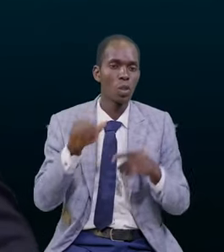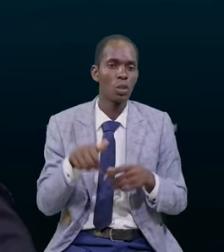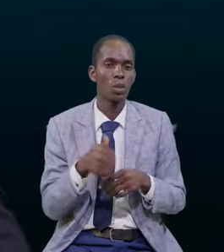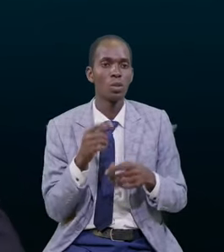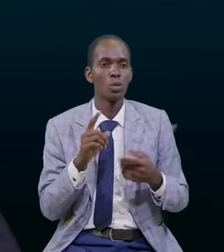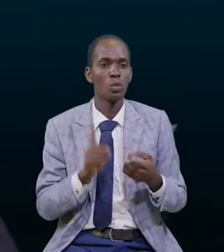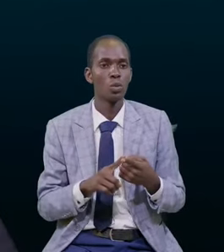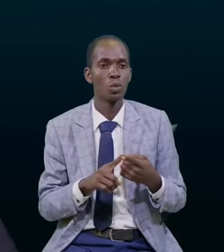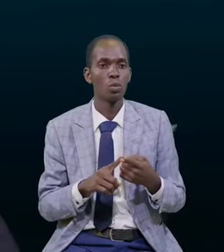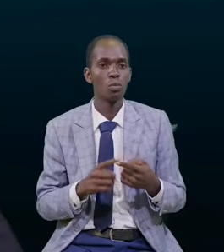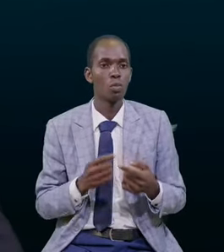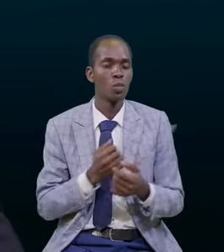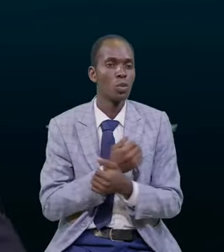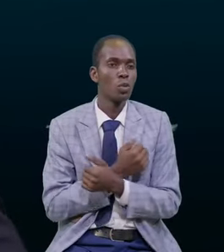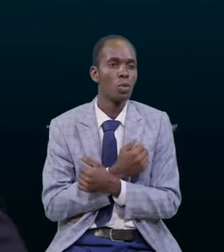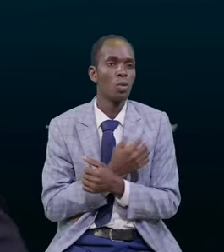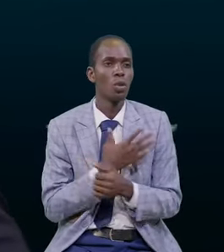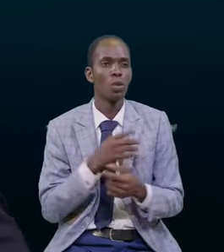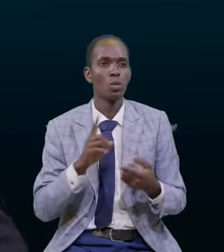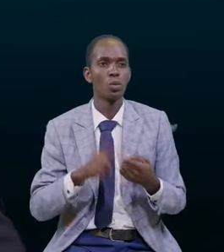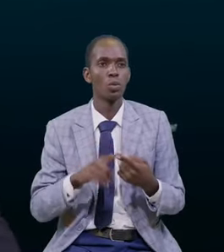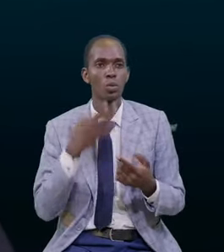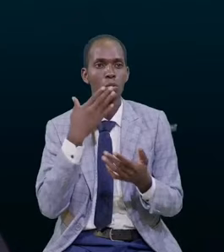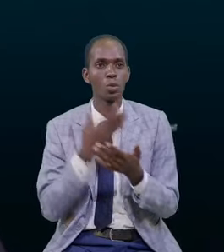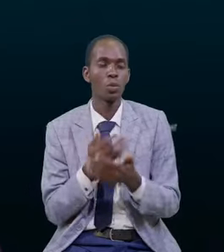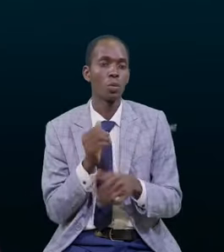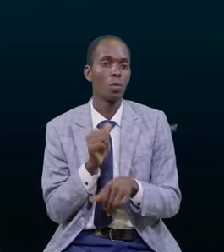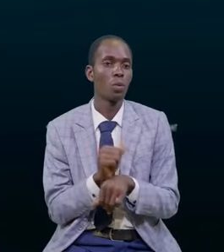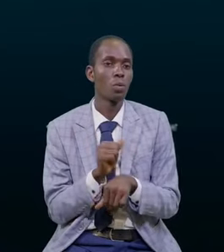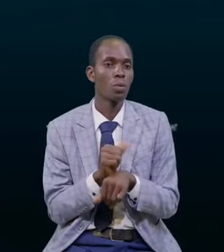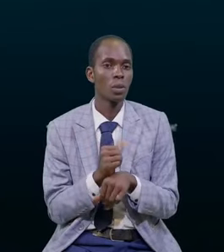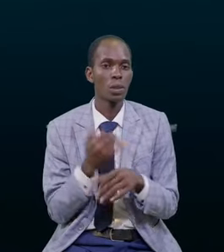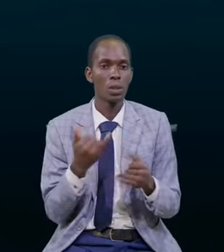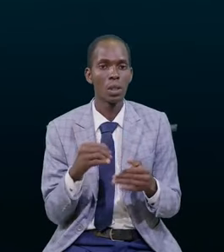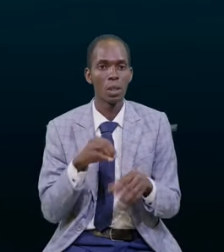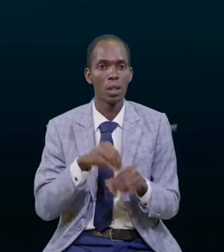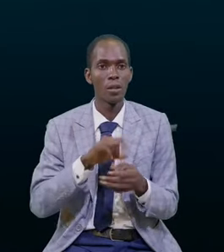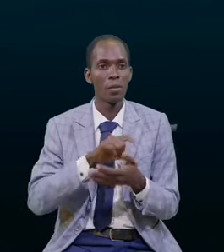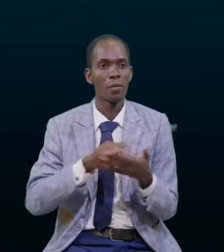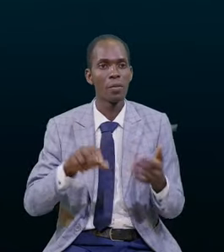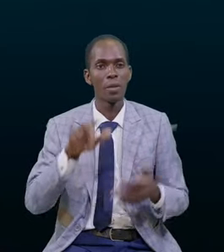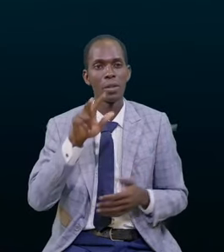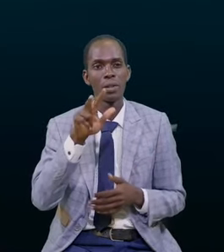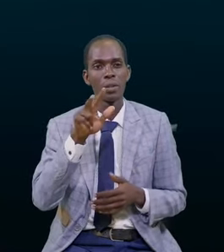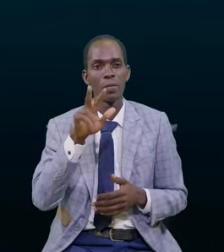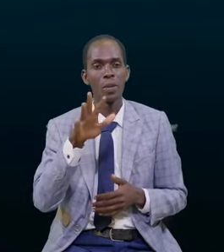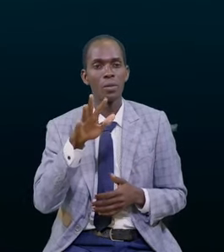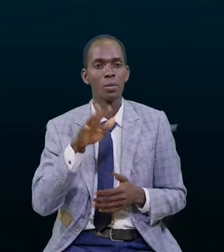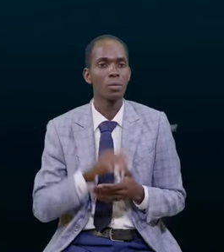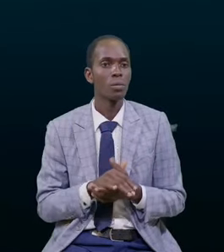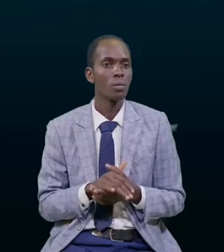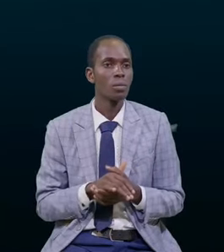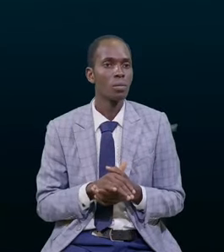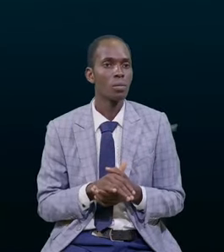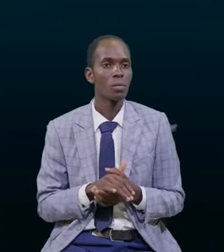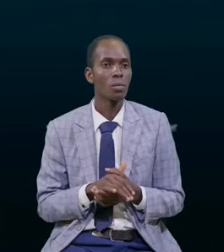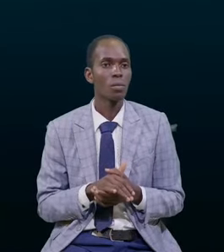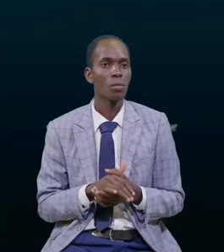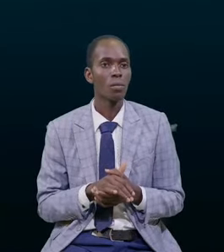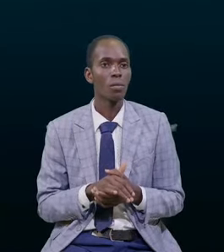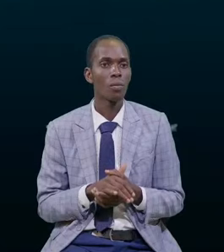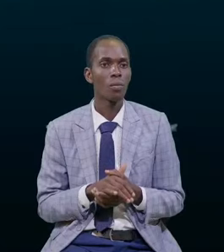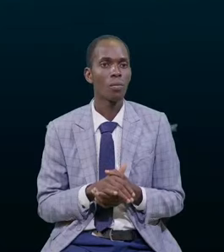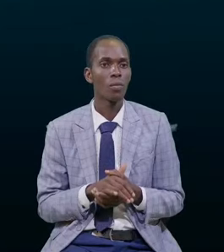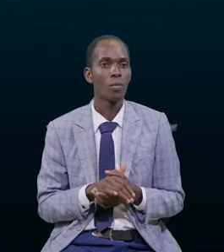and unto good works if I skip to verse 35 in verse 35 we are told